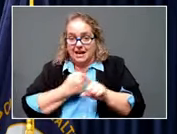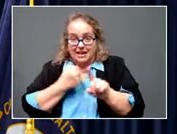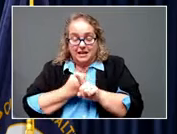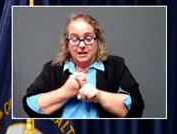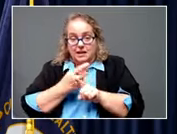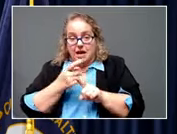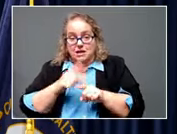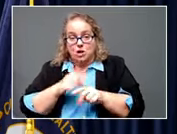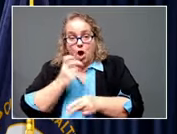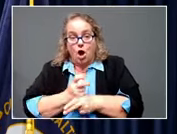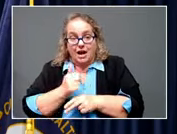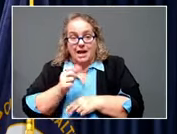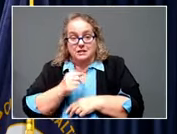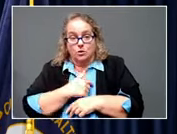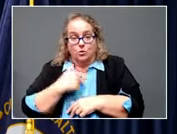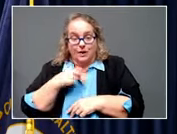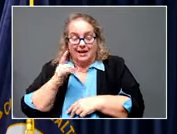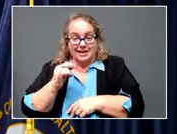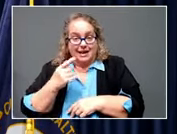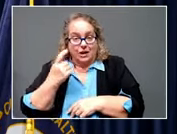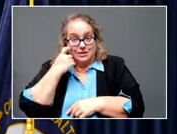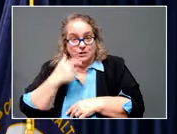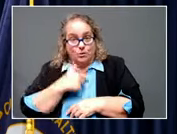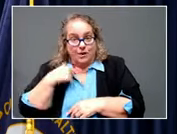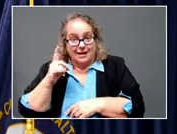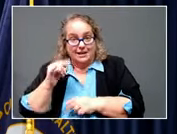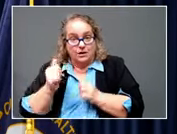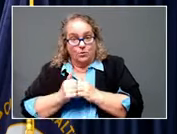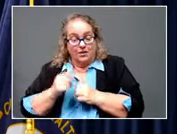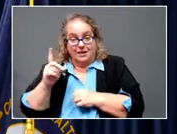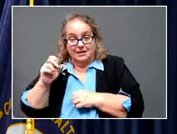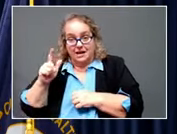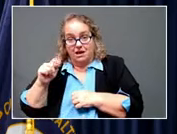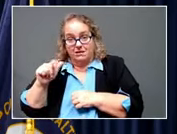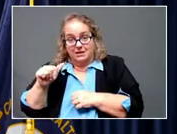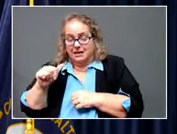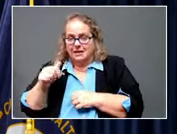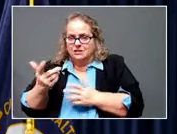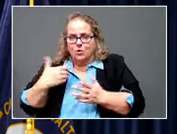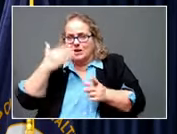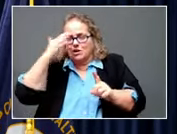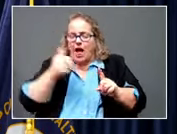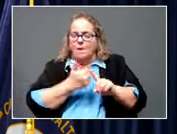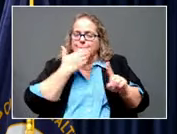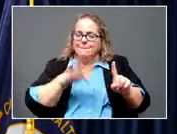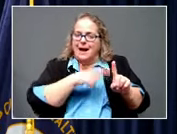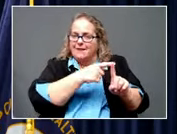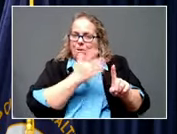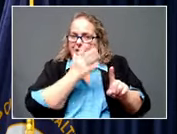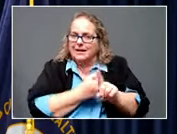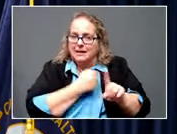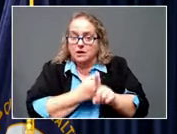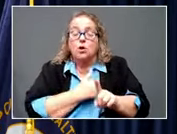as recently as we did with the Delta surge. I believe that we are prepared in our hospitals in